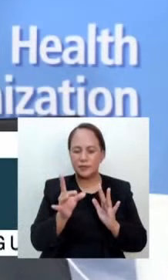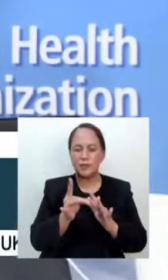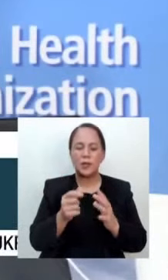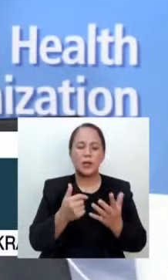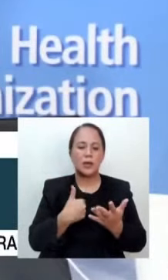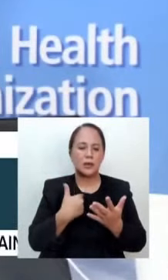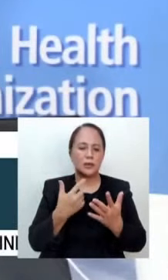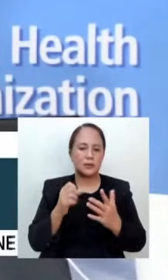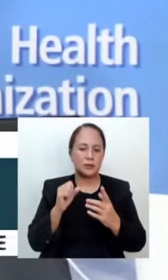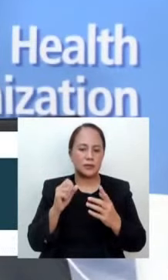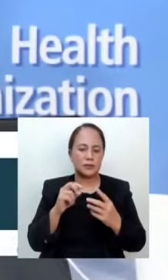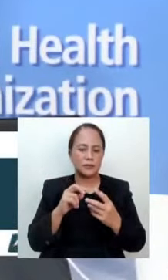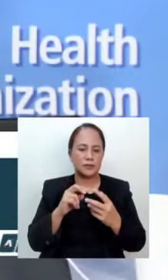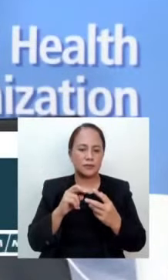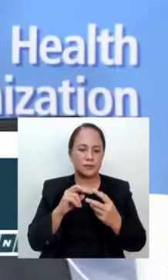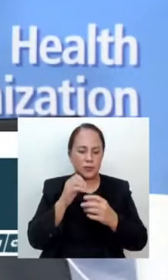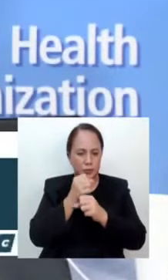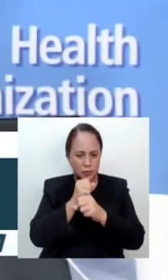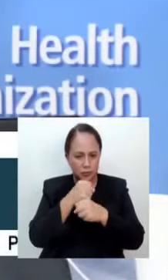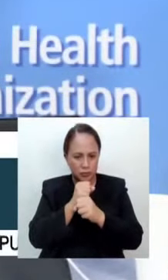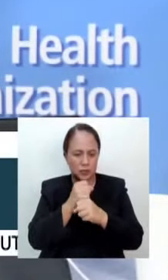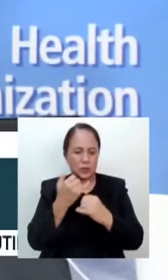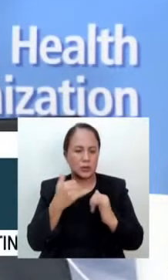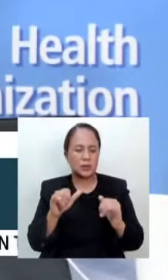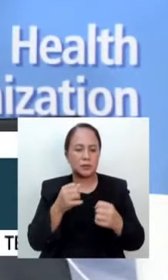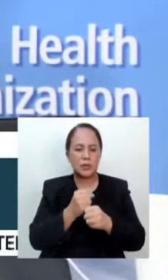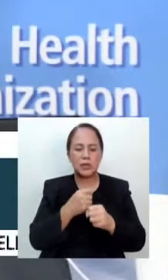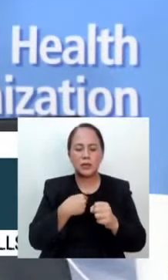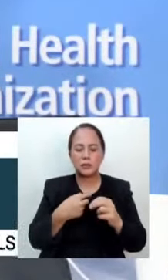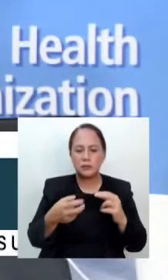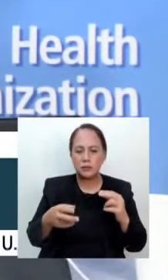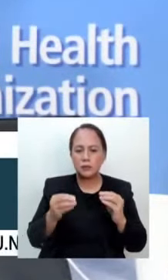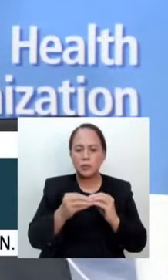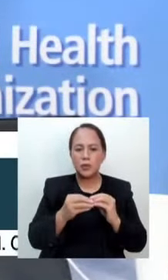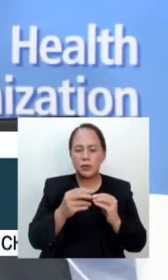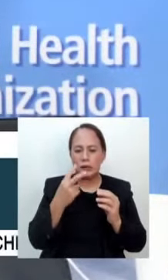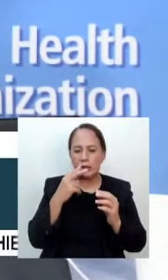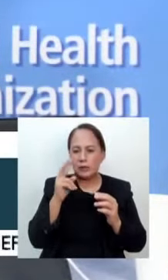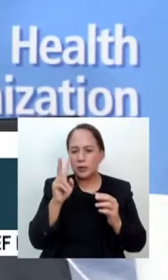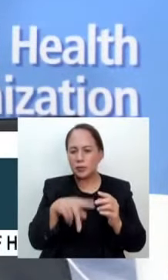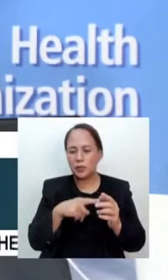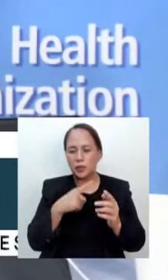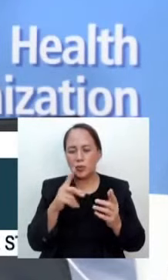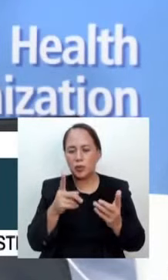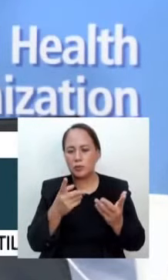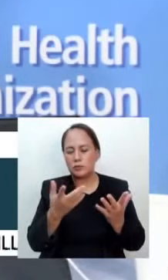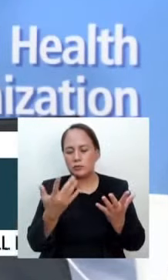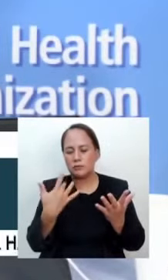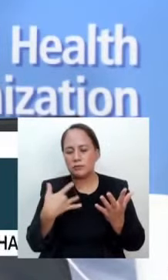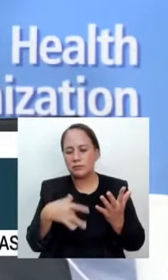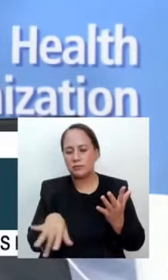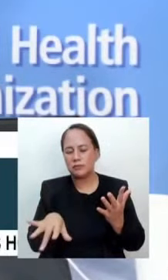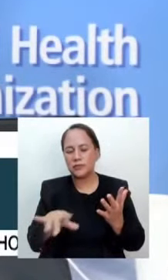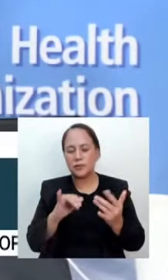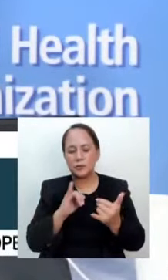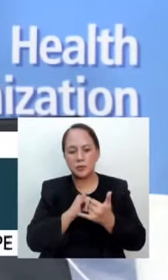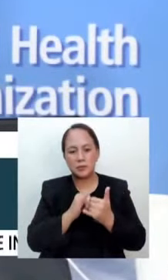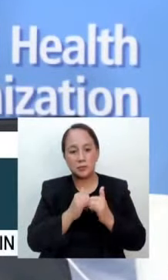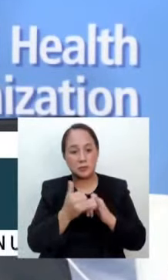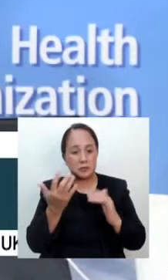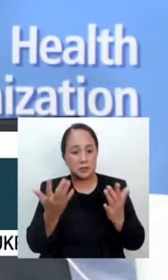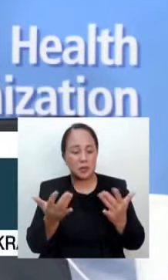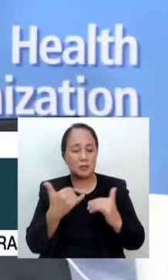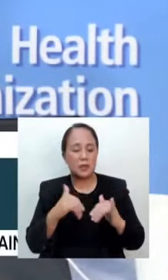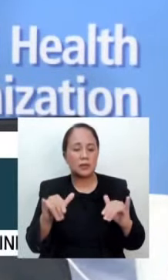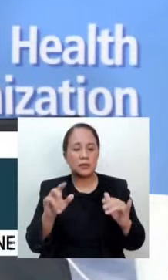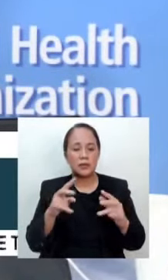sequencing. This makes us increasingly blind to patterns of transmission and evolution. But this